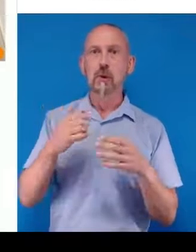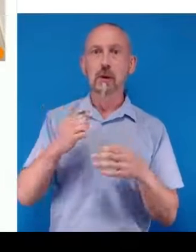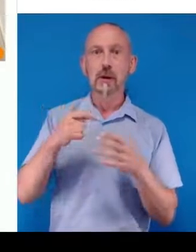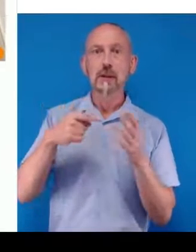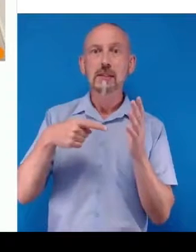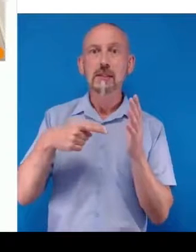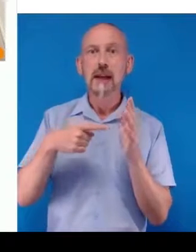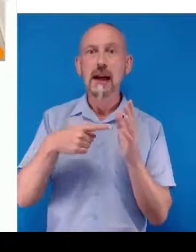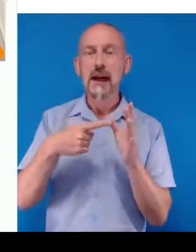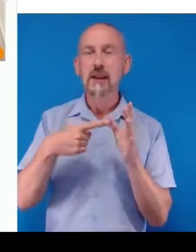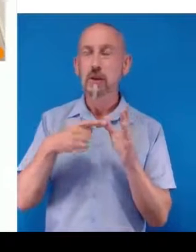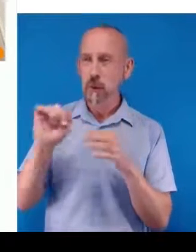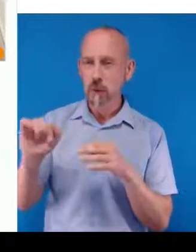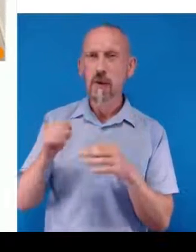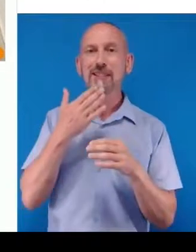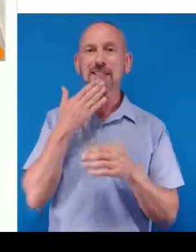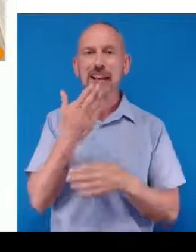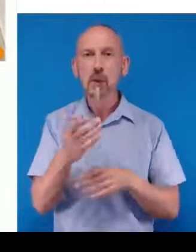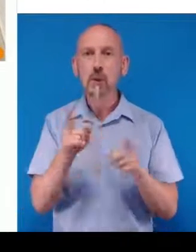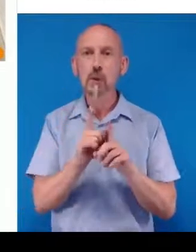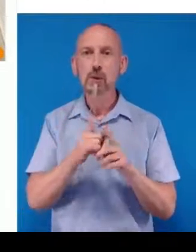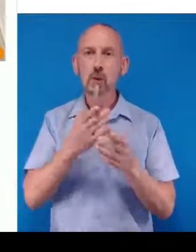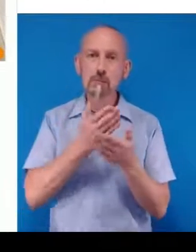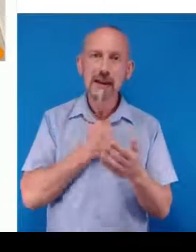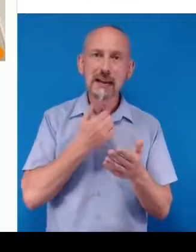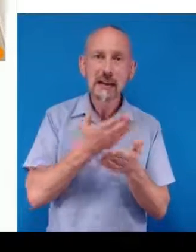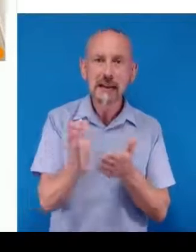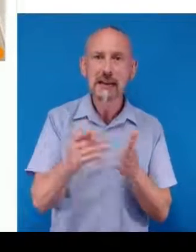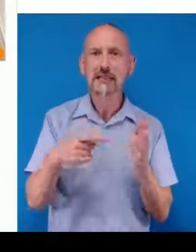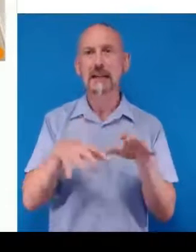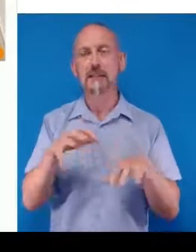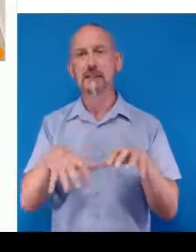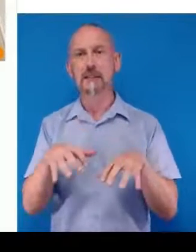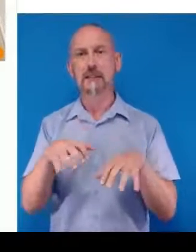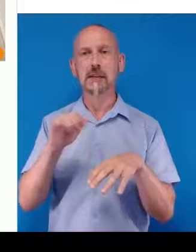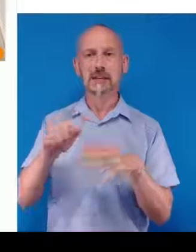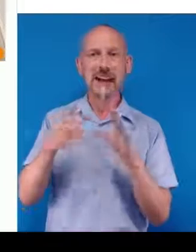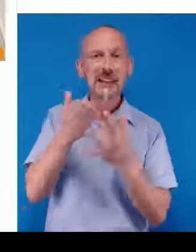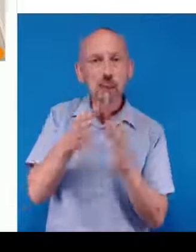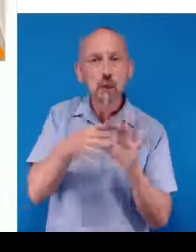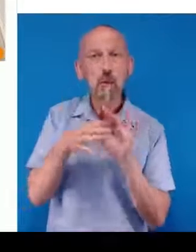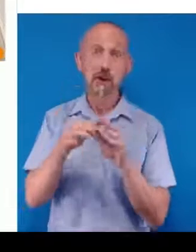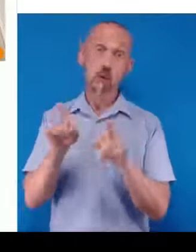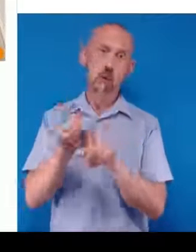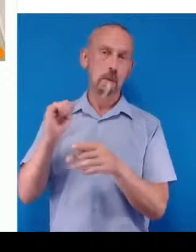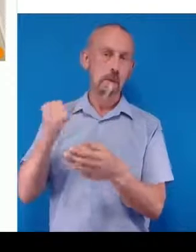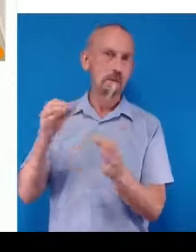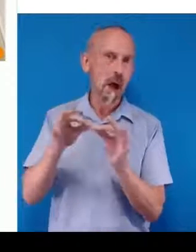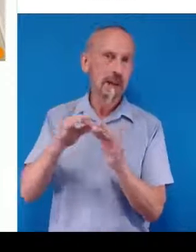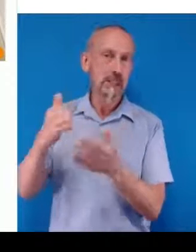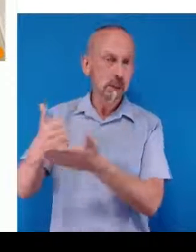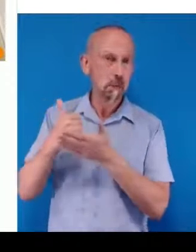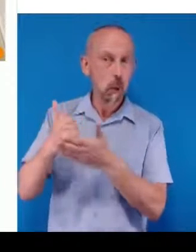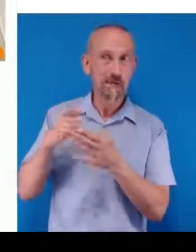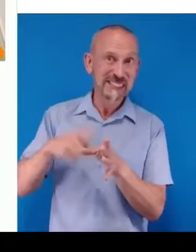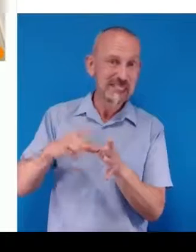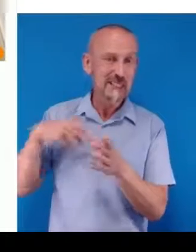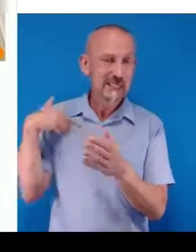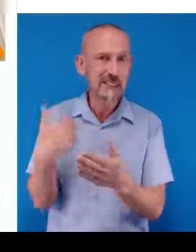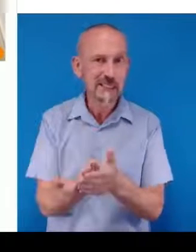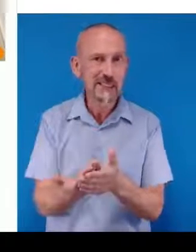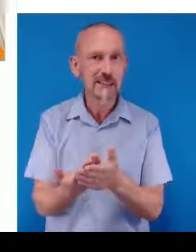Microlink for supporting us over the years. And I'm sure you all agree with me here. Of